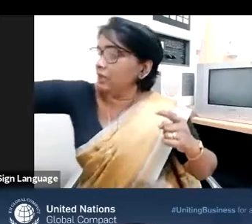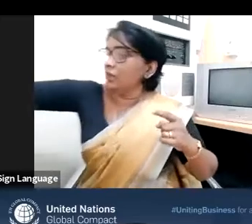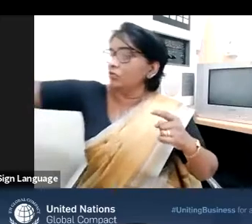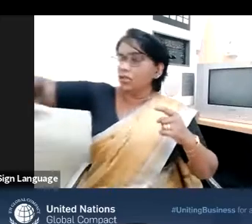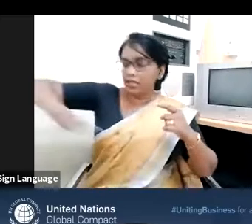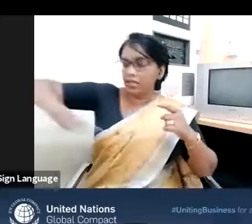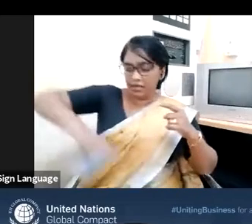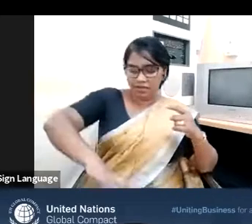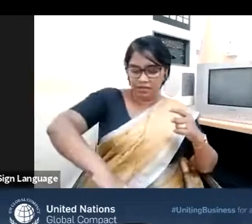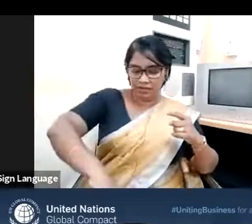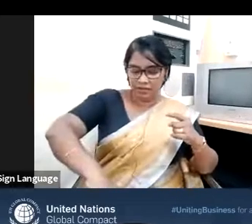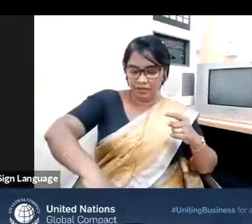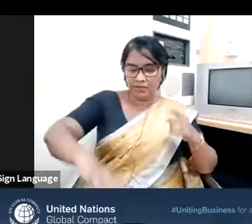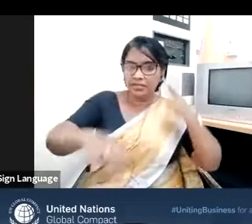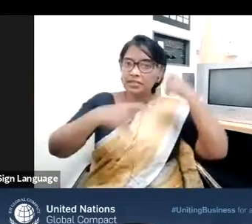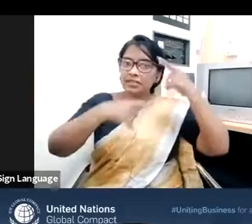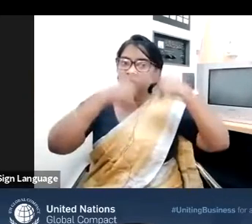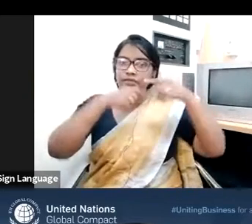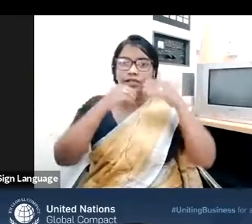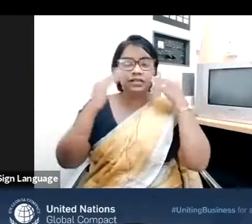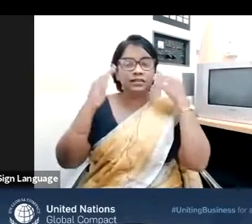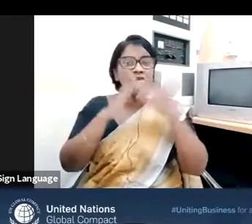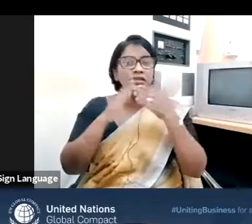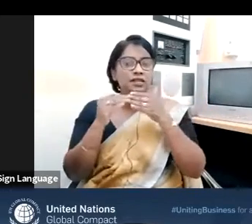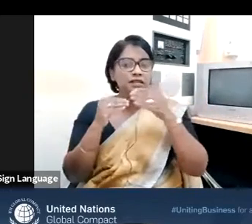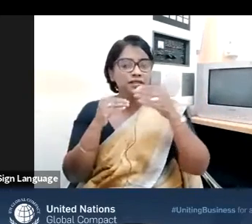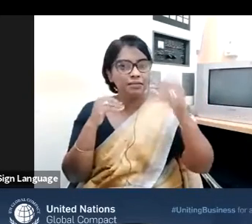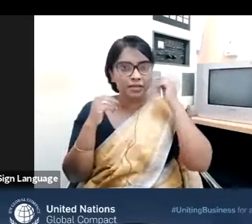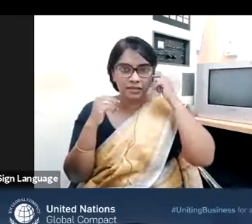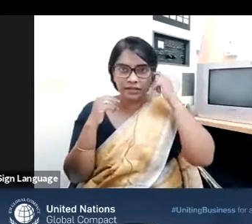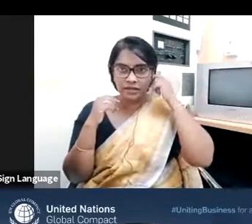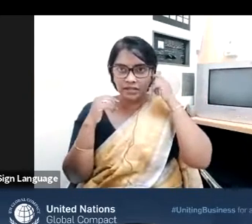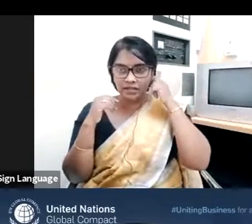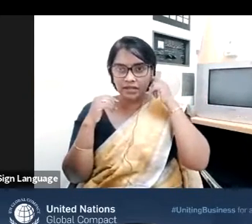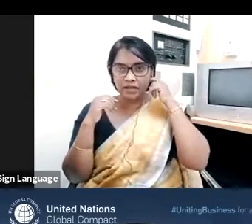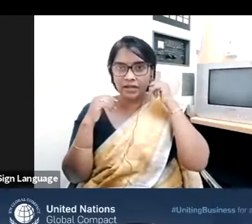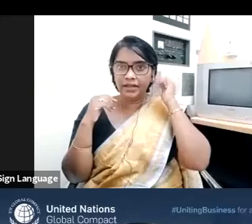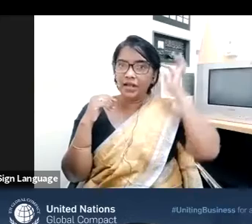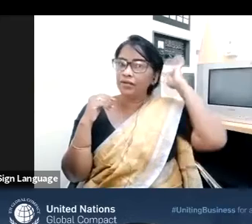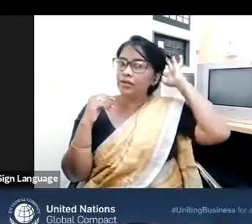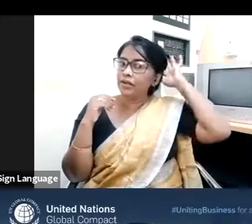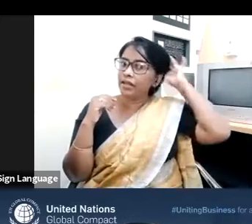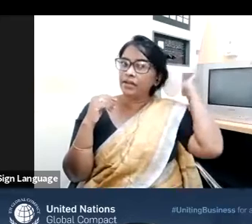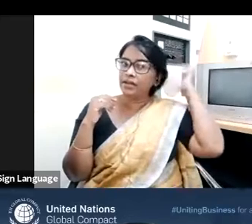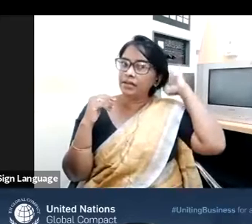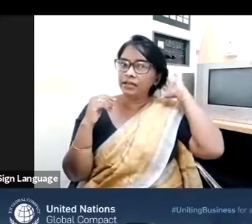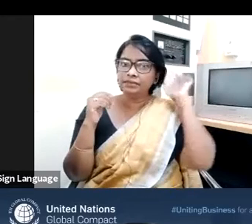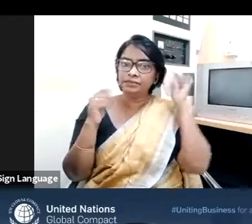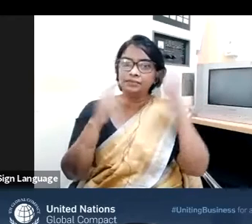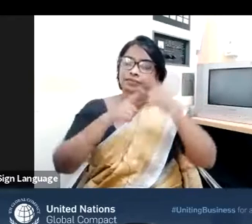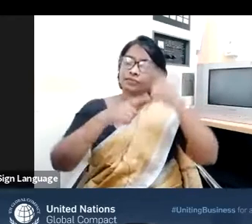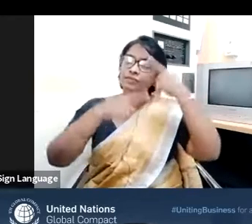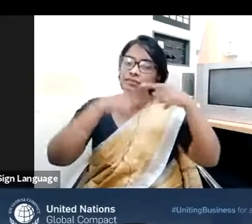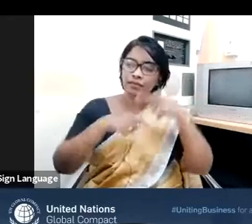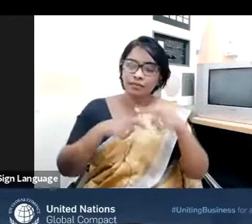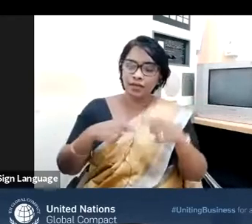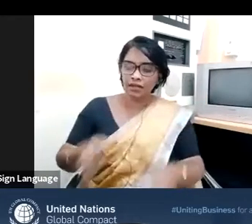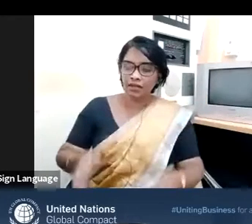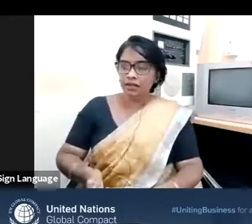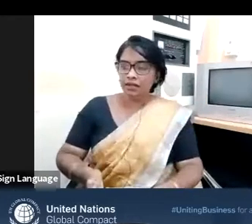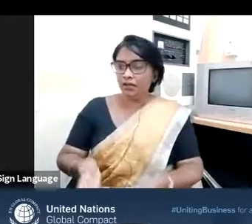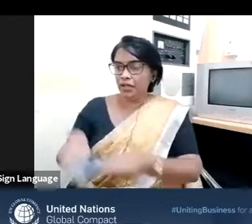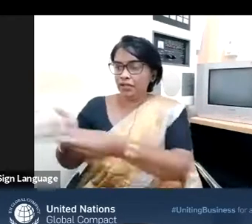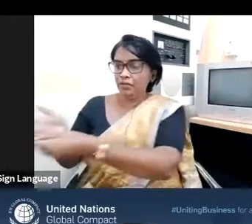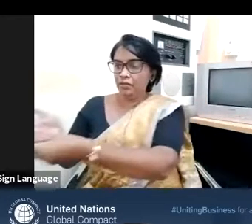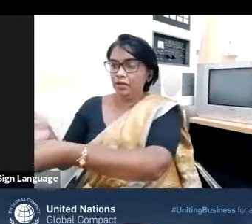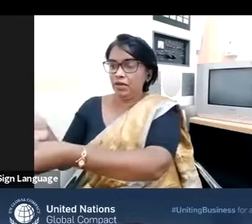to 450 gigawatts by 2030, but this is yet to be reflected in an updated nationally determined contribution.